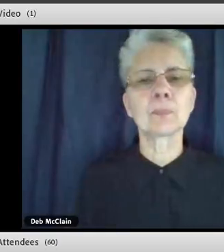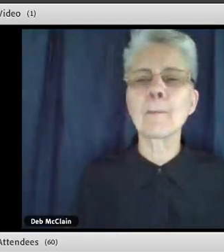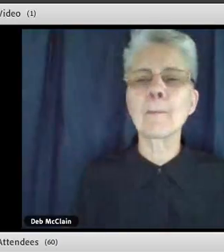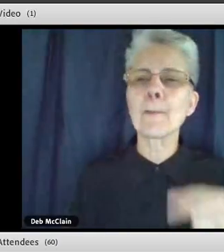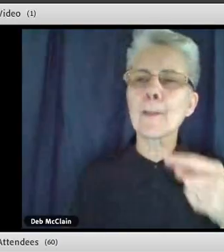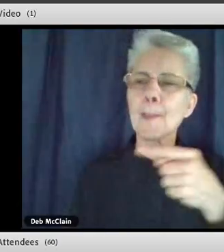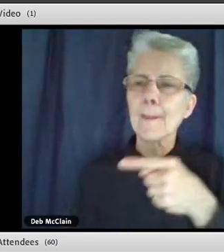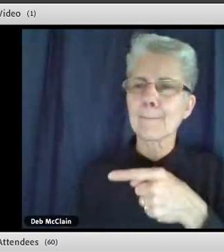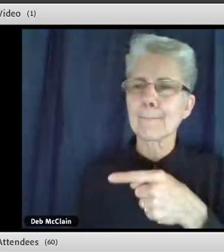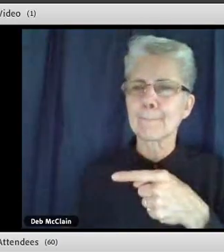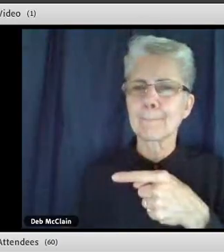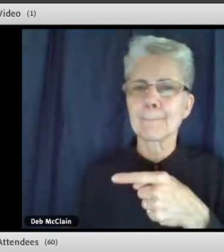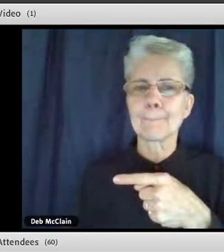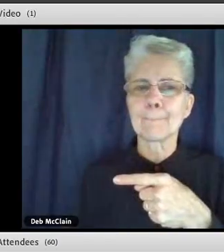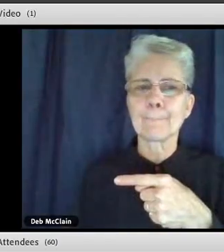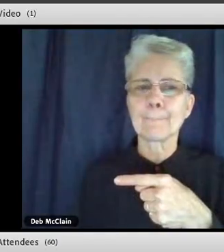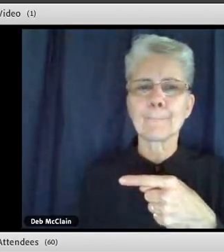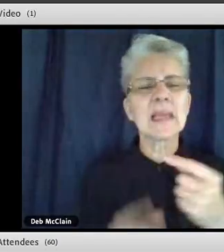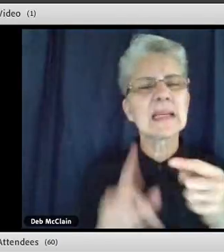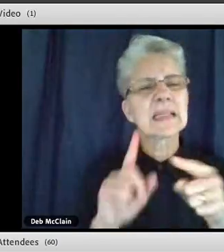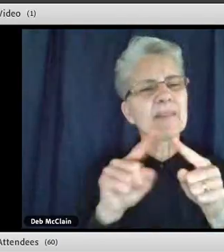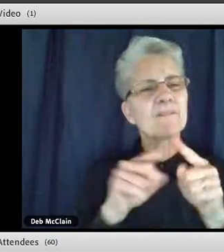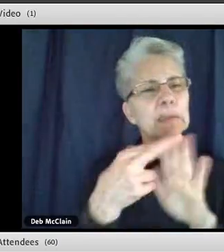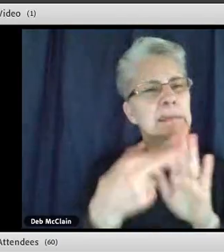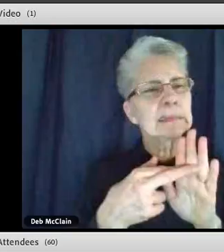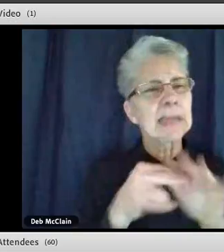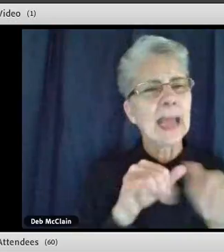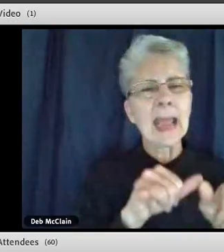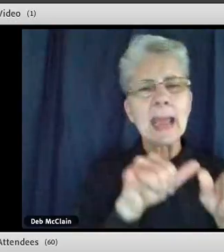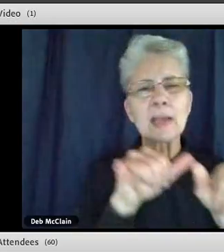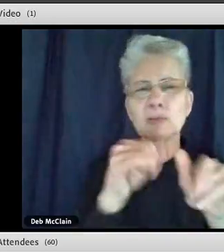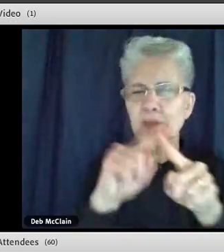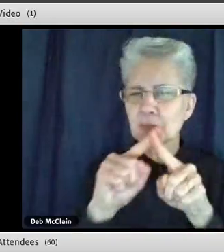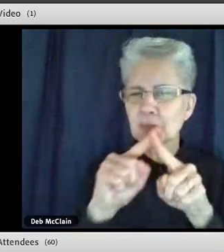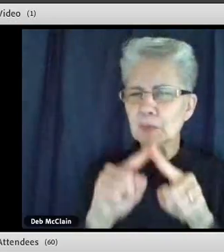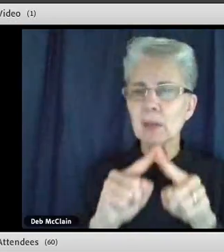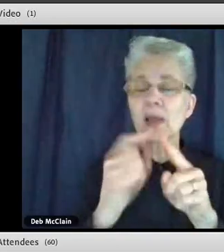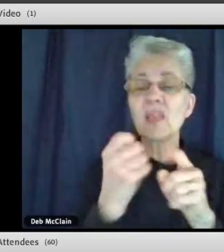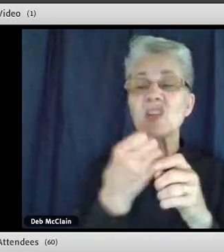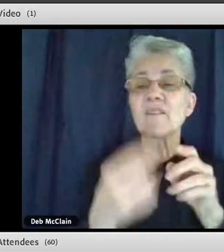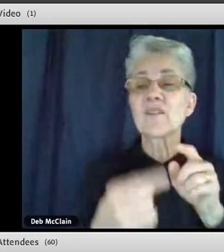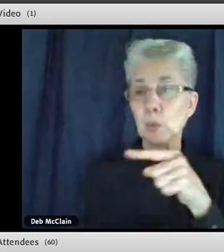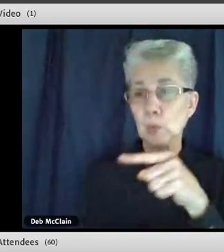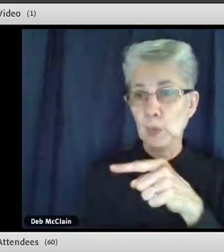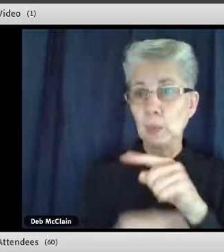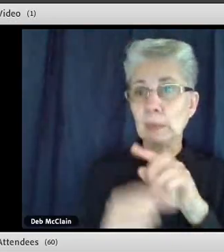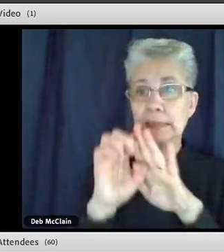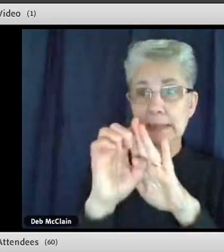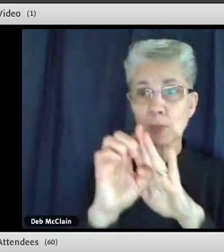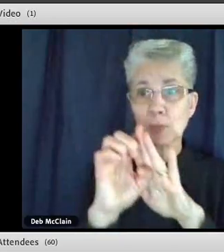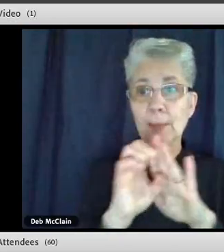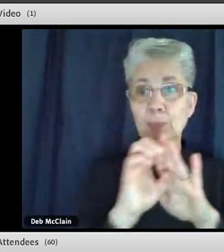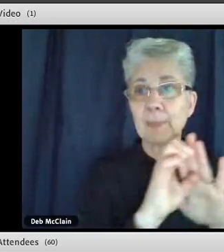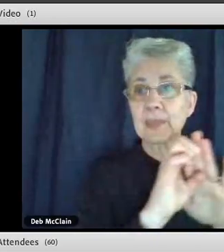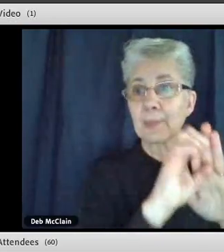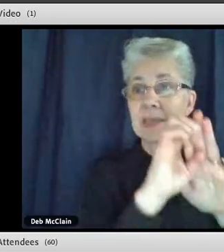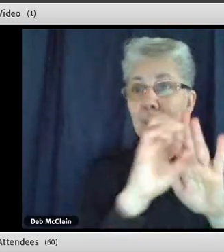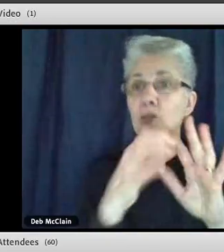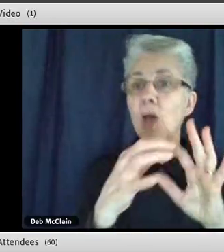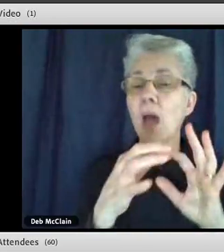and there's many different standards. Okay, so and these are just a few. These are just some examples of different standards that we use